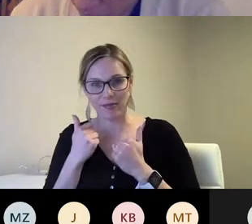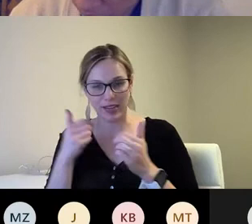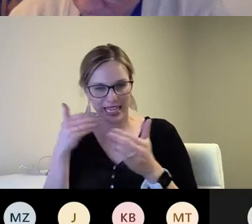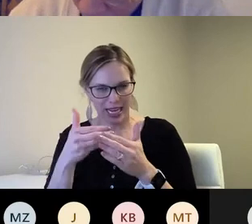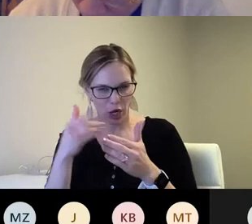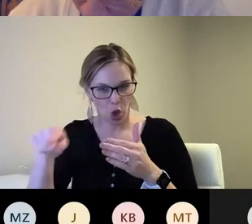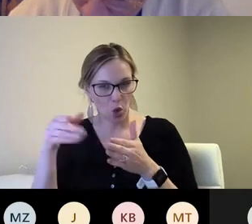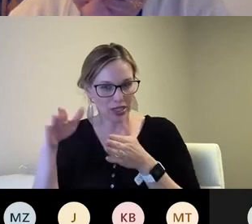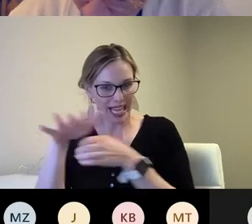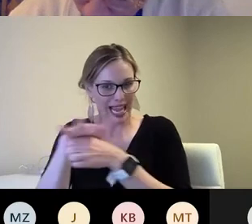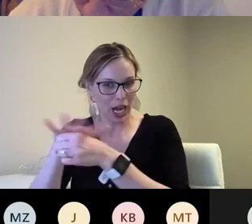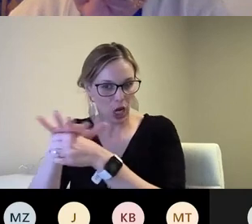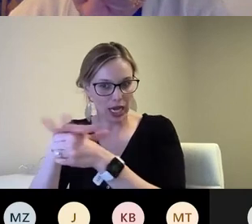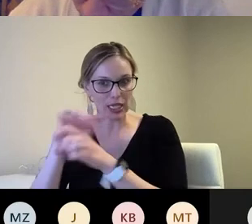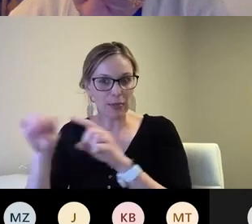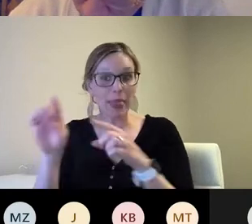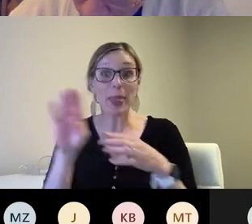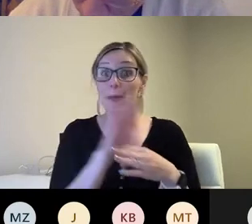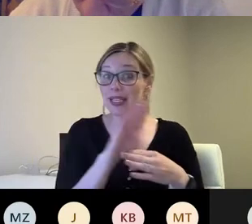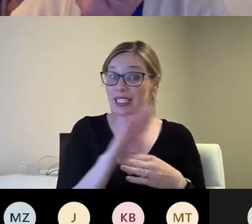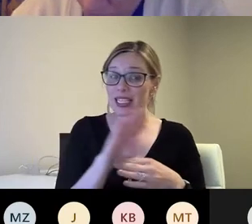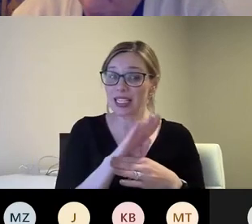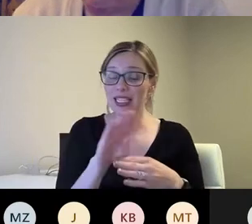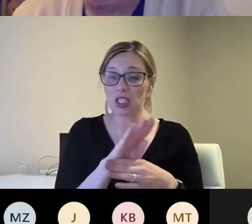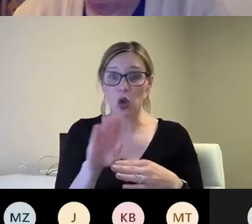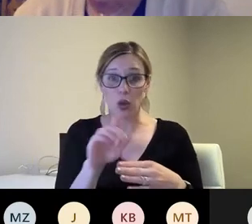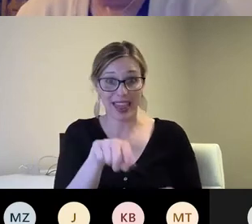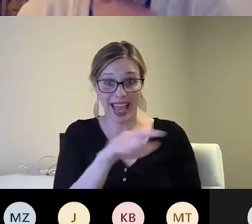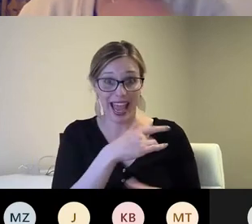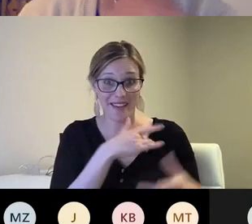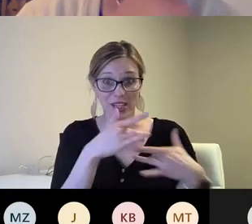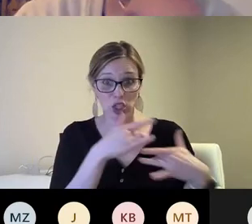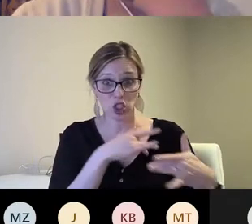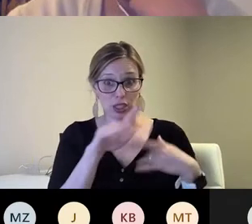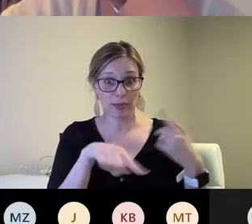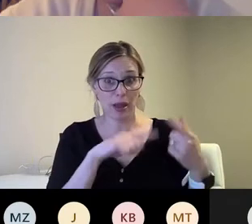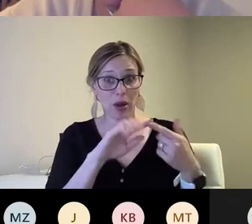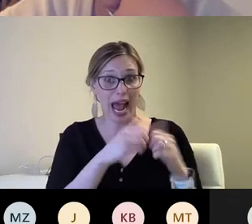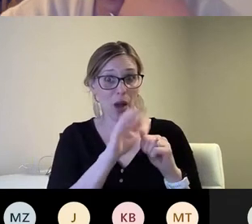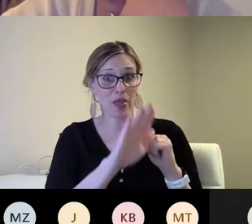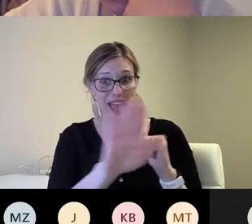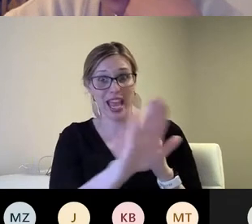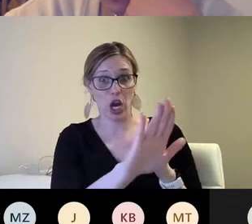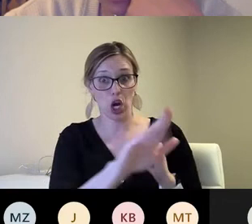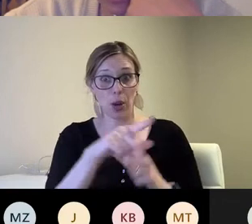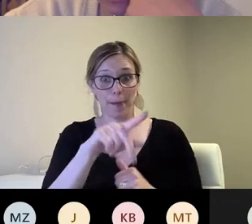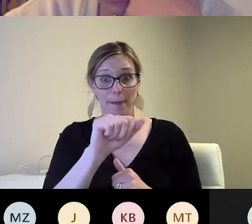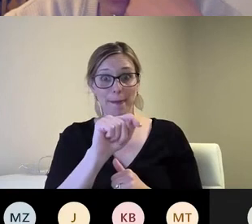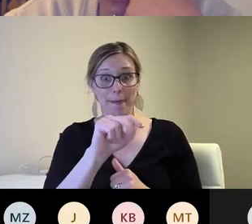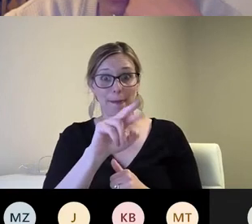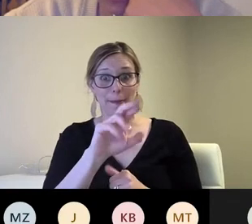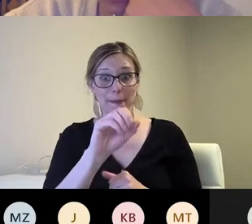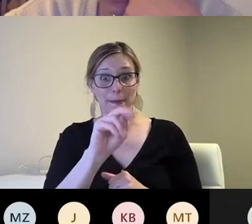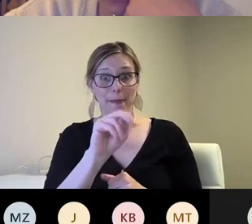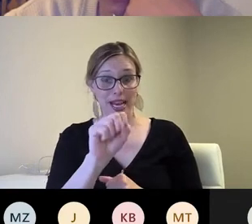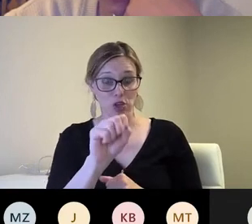also the businesses that are along there and have concerns of how their patrons will, access their businesses